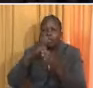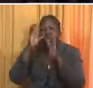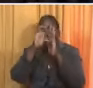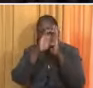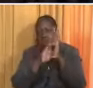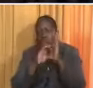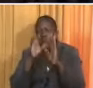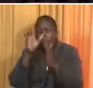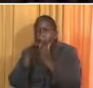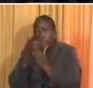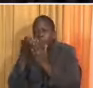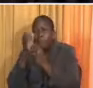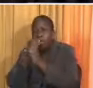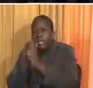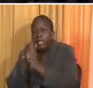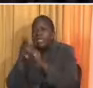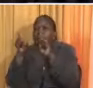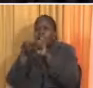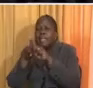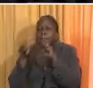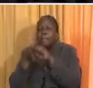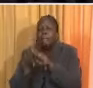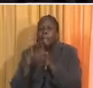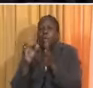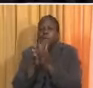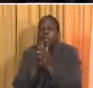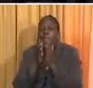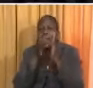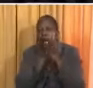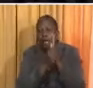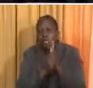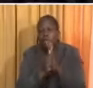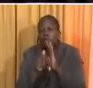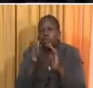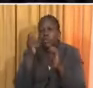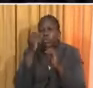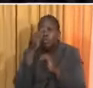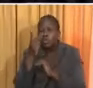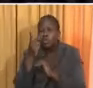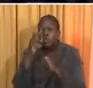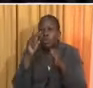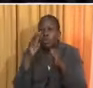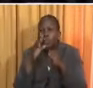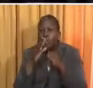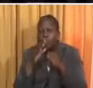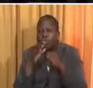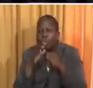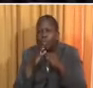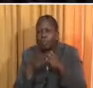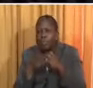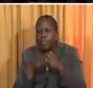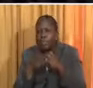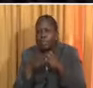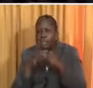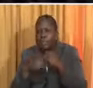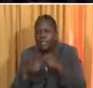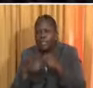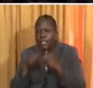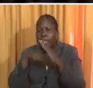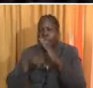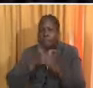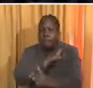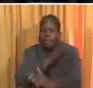more or less similar to Article 368 of the Indian Constitution in the sense that the power to amend